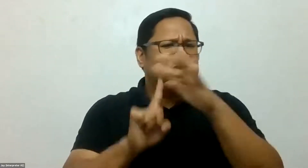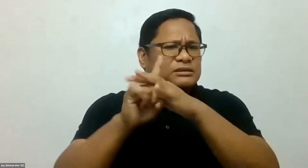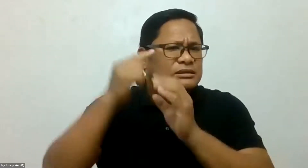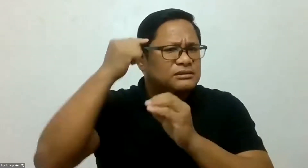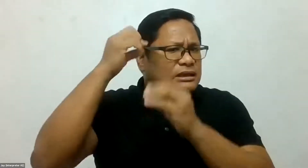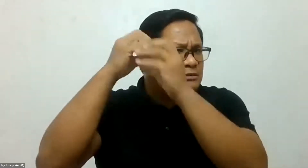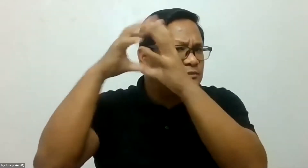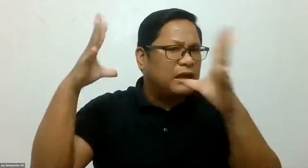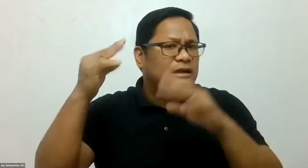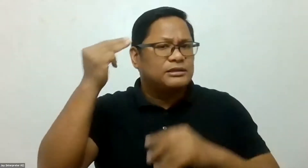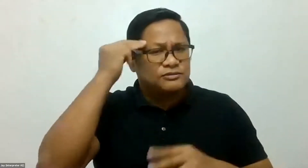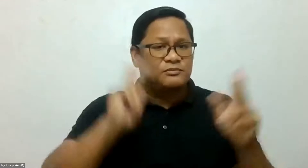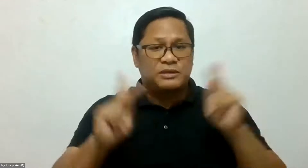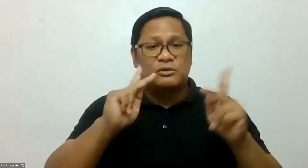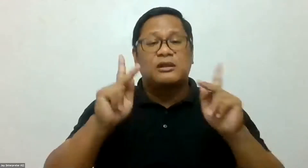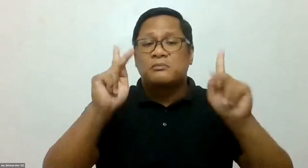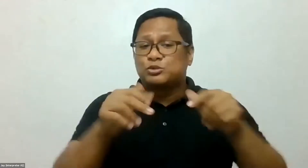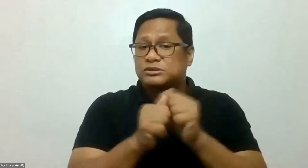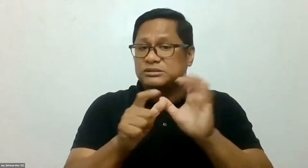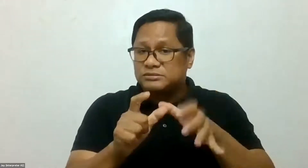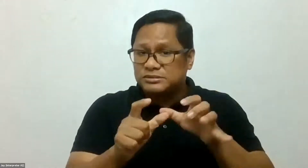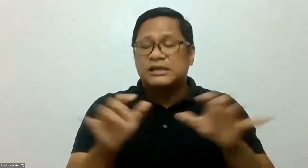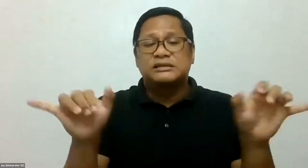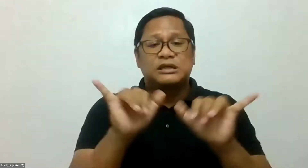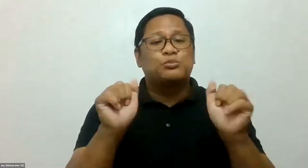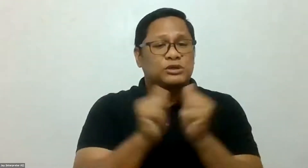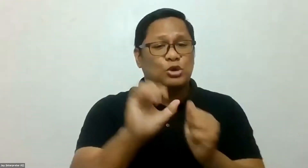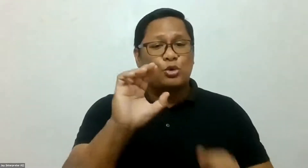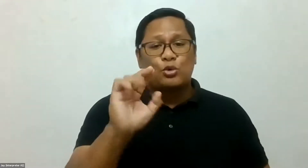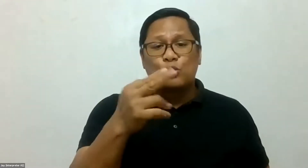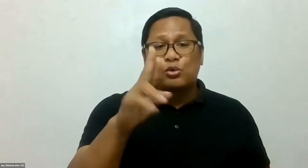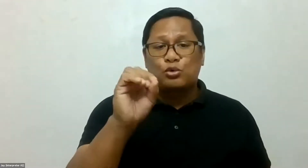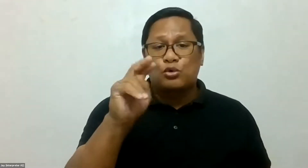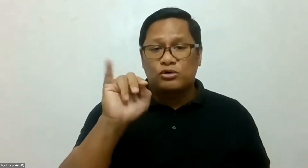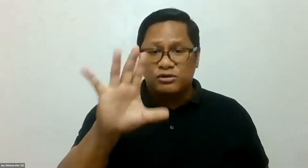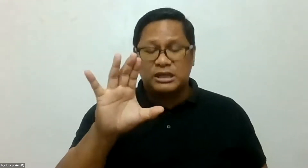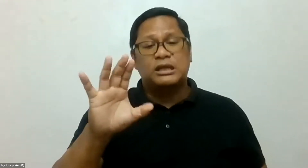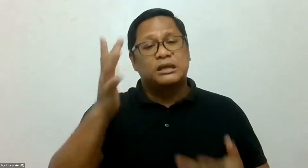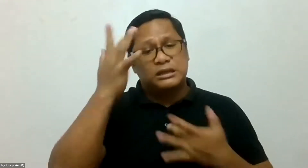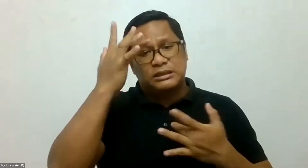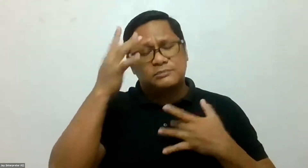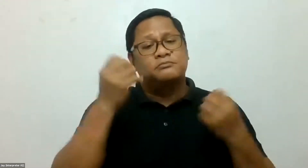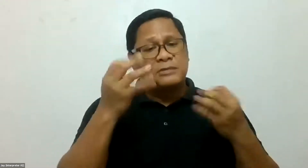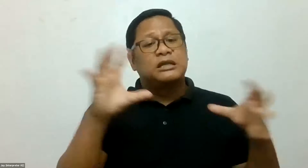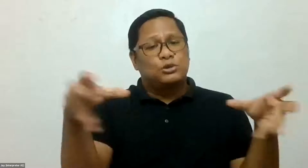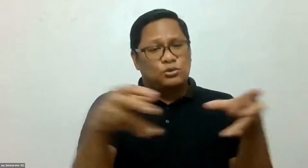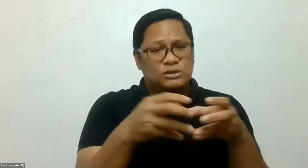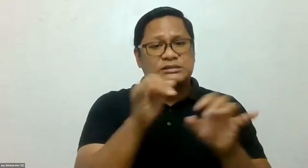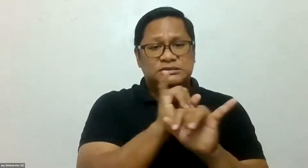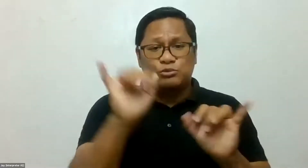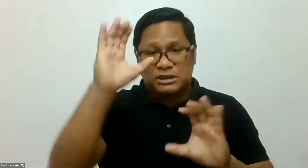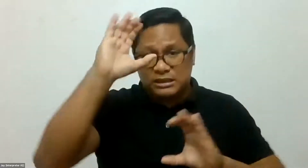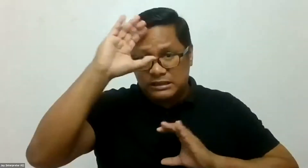of people, persons with disabilities and those with chronic illness. There are many of them in our alliance. Those with cancer, of